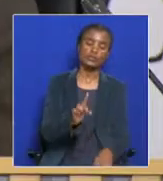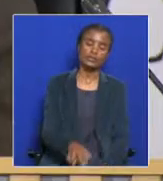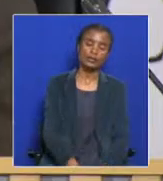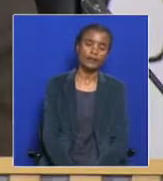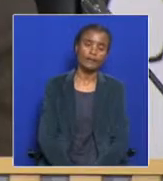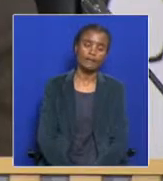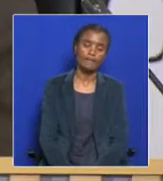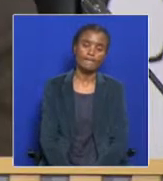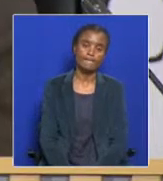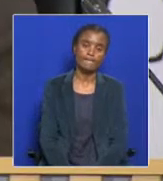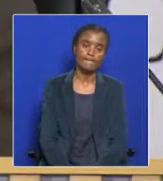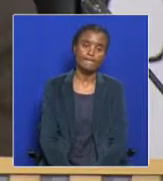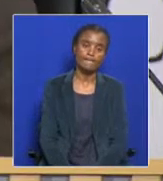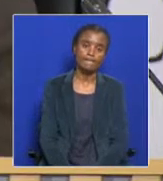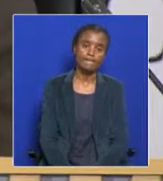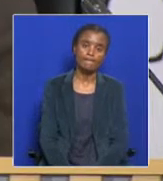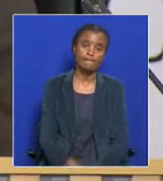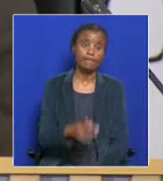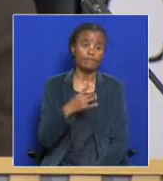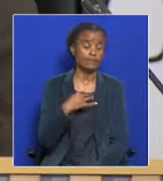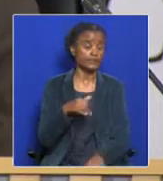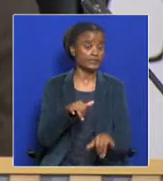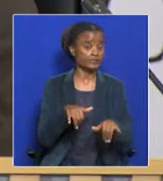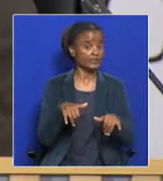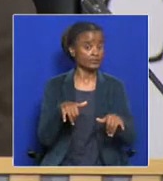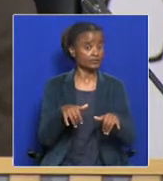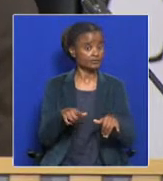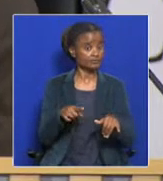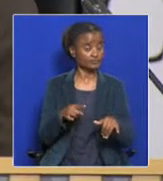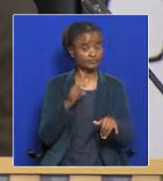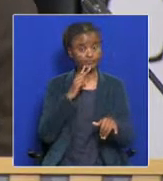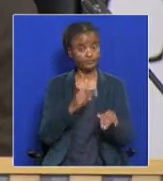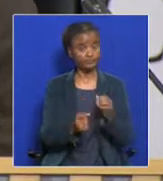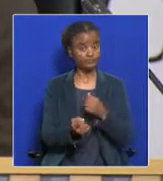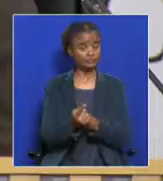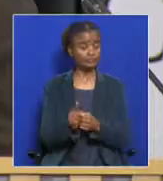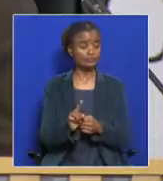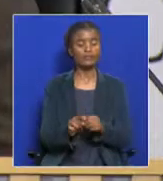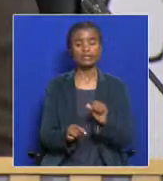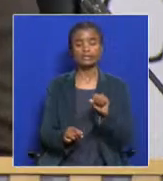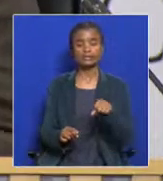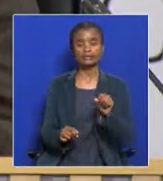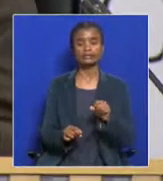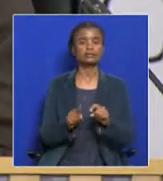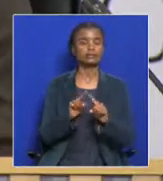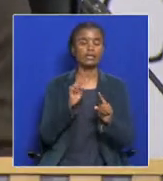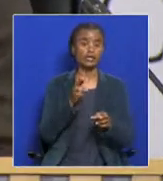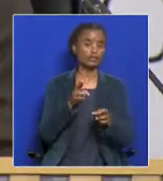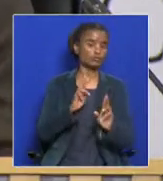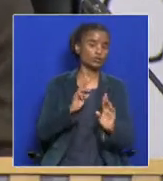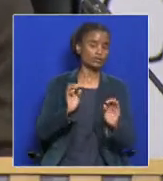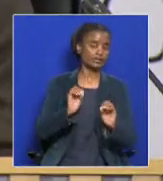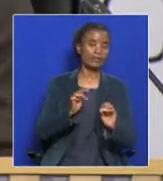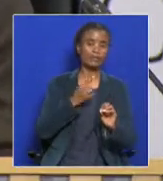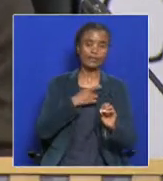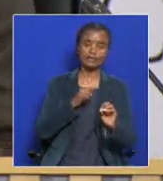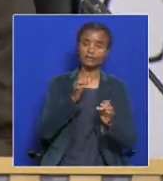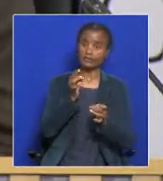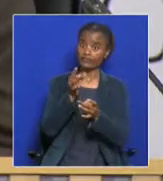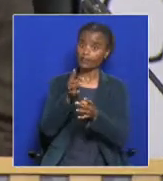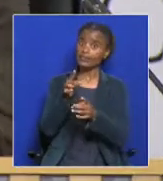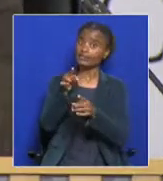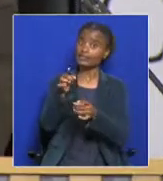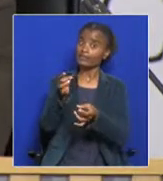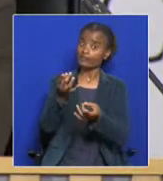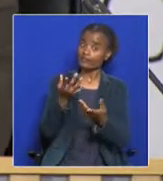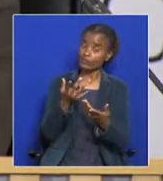Sit and bear it out? Yes. He didn't give me a response, but I made it known to him. He made it known to me those drugs are in danger. So I